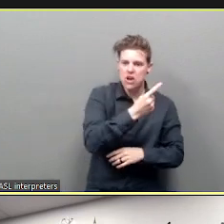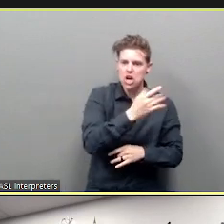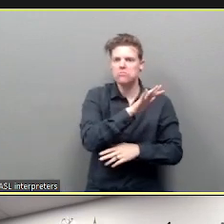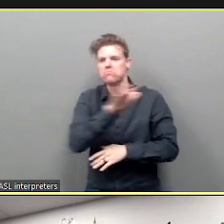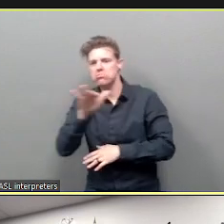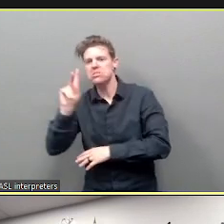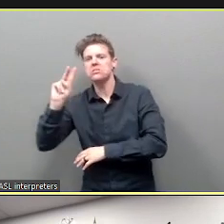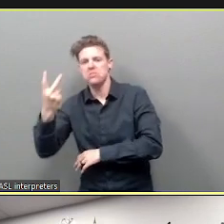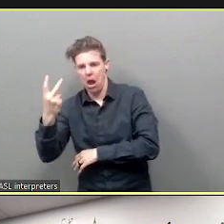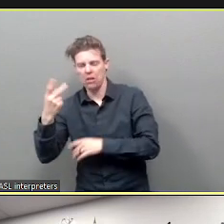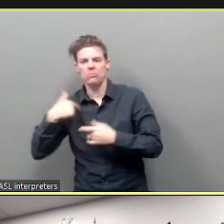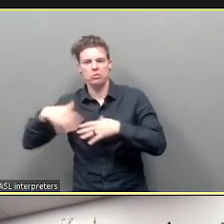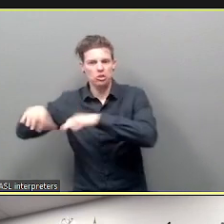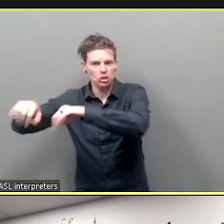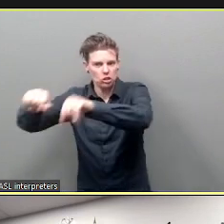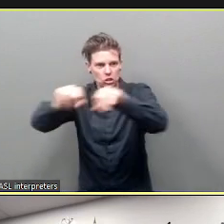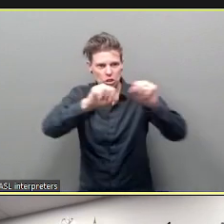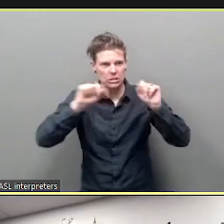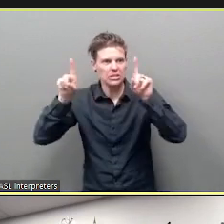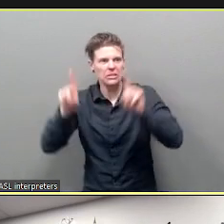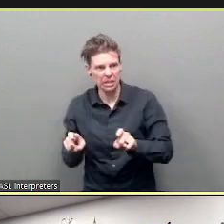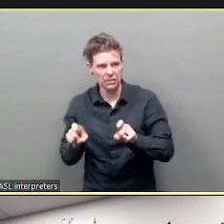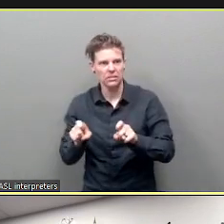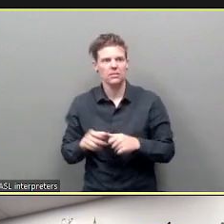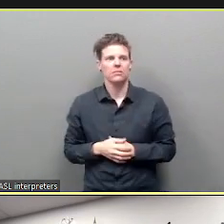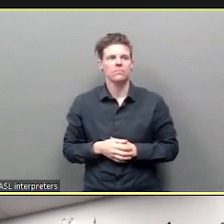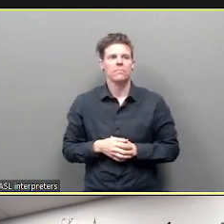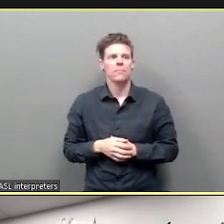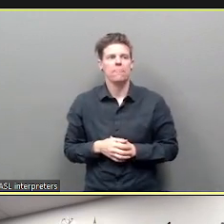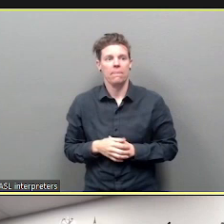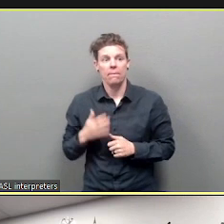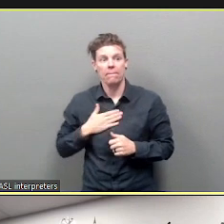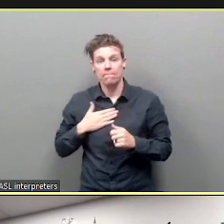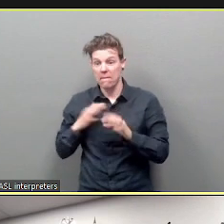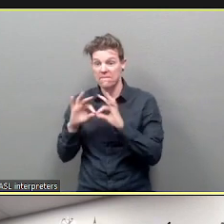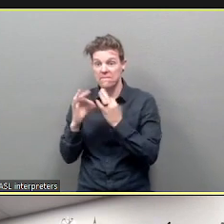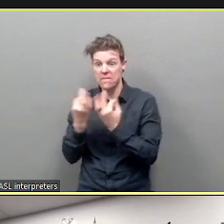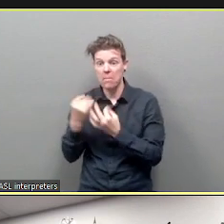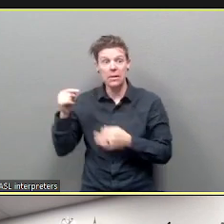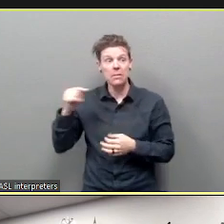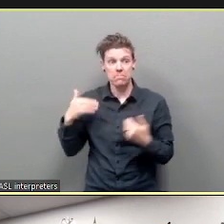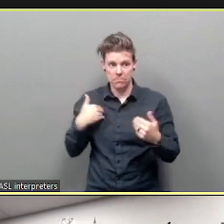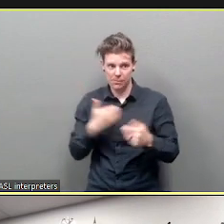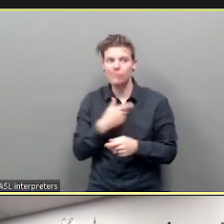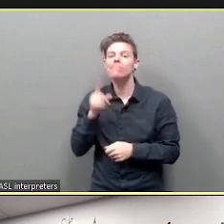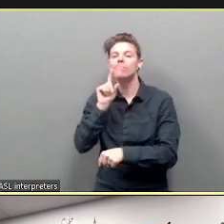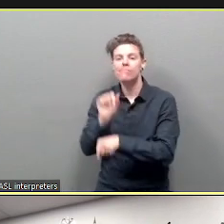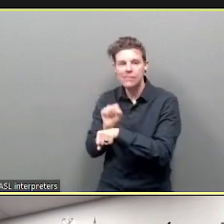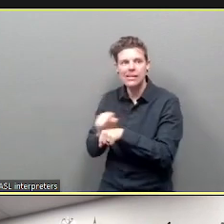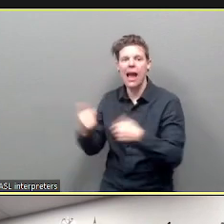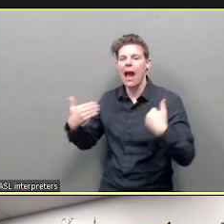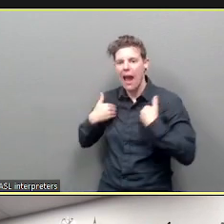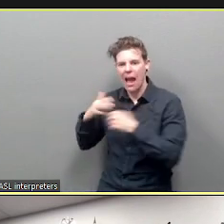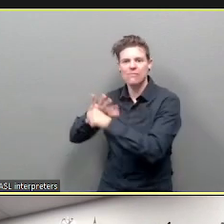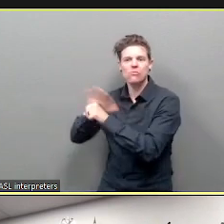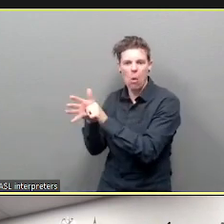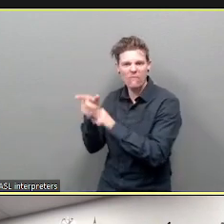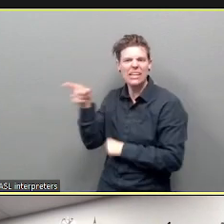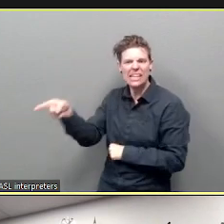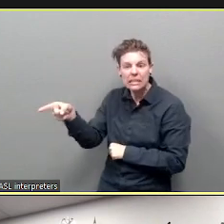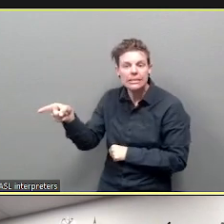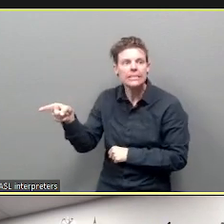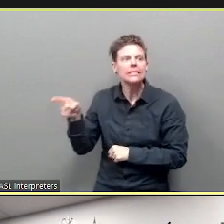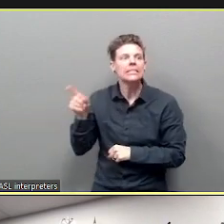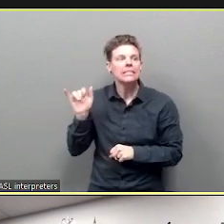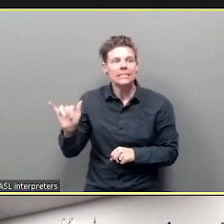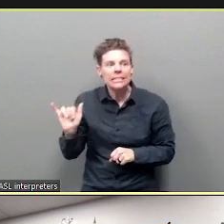down with COVID. They were in Austria, so they couldn't fly to the United States, waited until she had